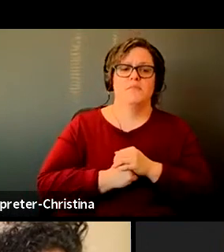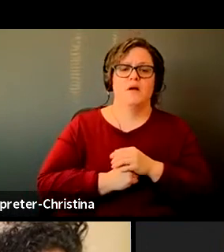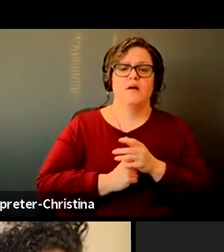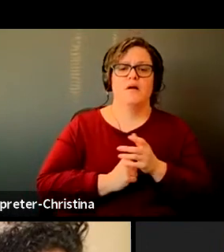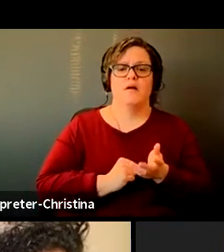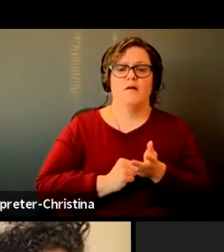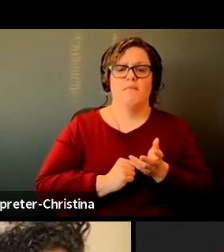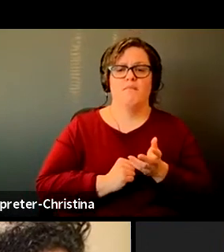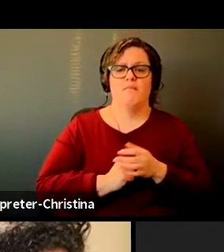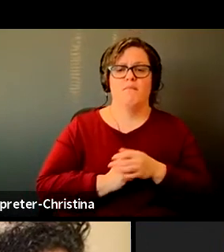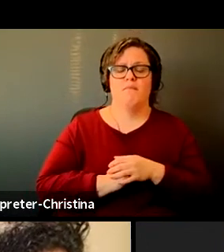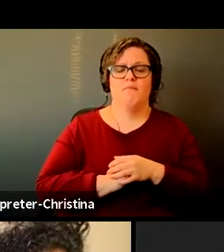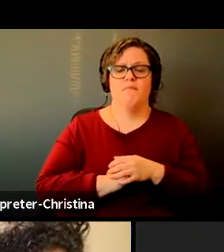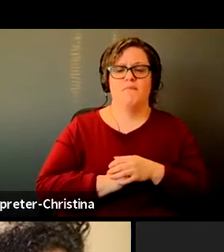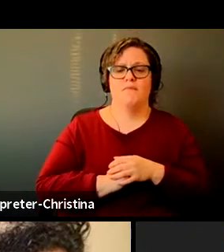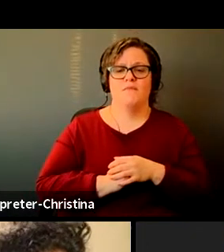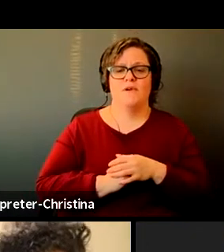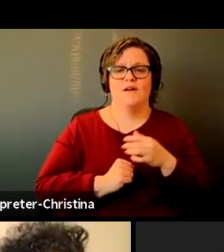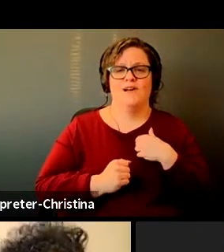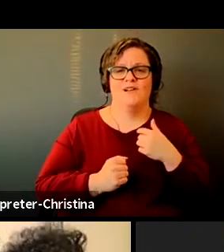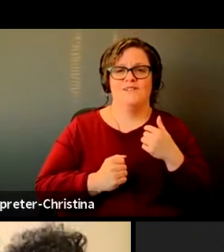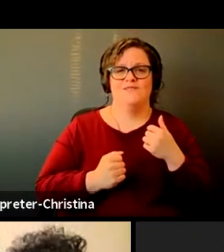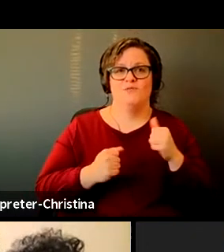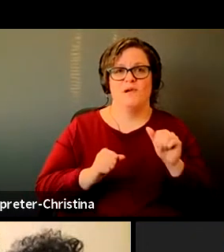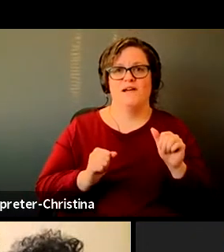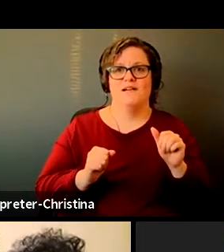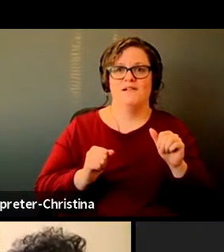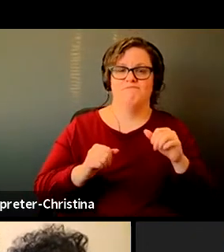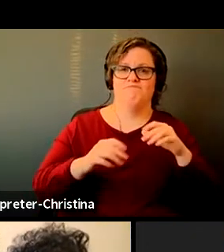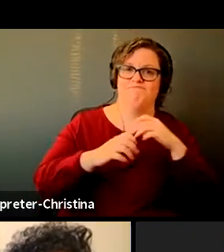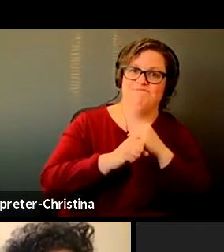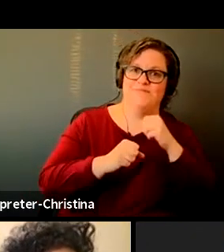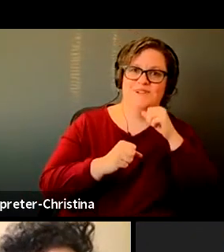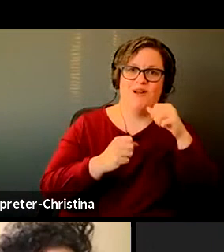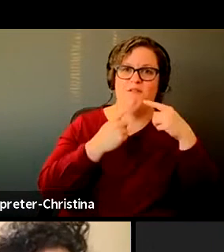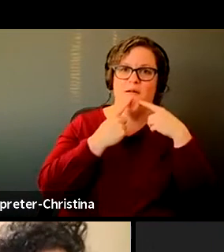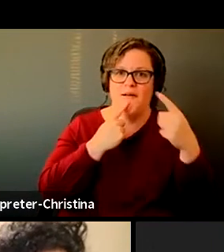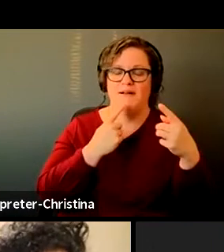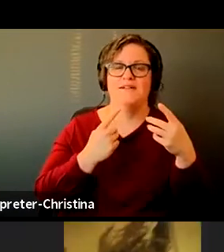I'll try to keep it a little brief, but I was really interested